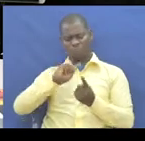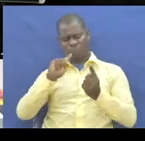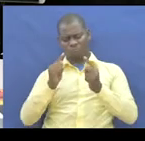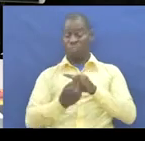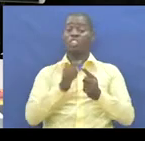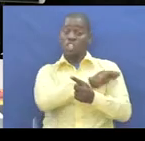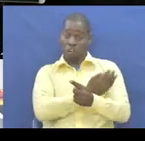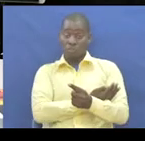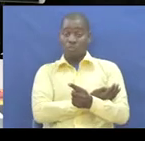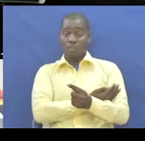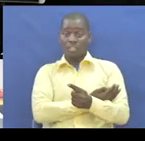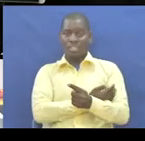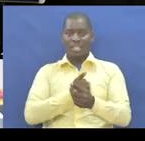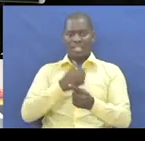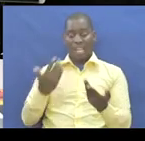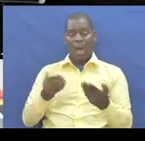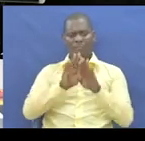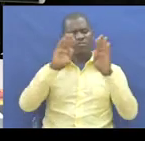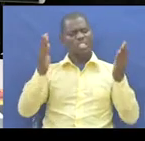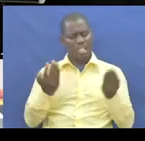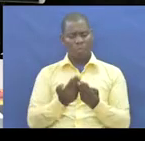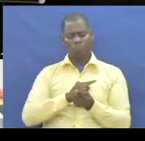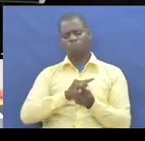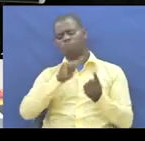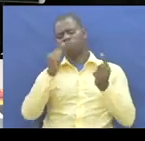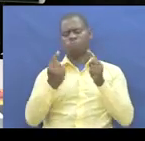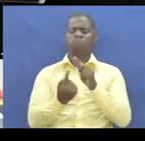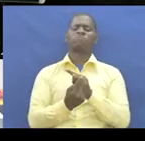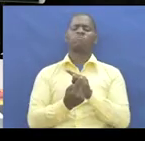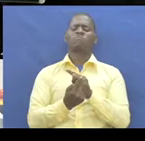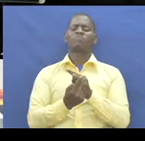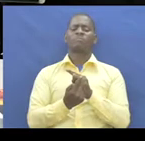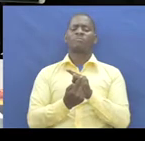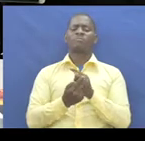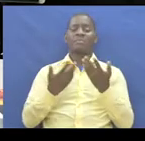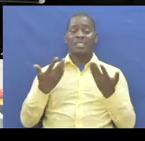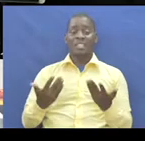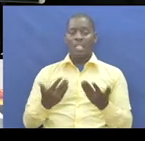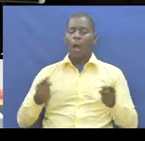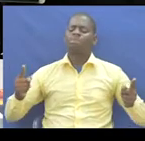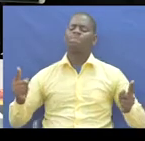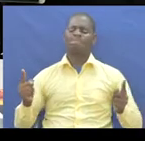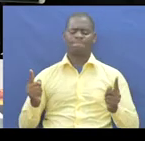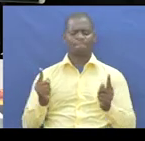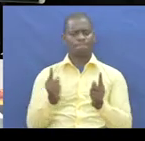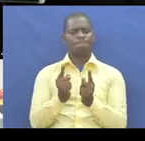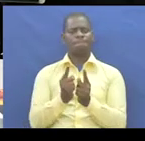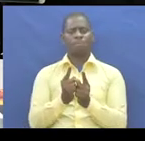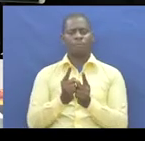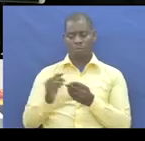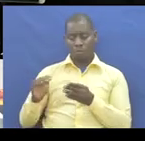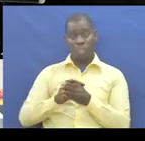this, you find it change its shape. Have you seen? Earlier it was an oval or it was a circular, but